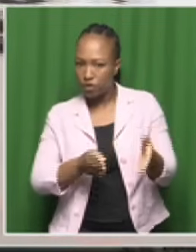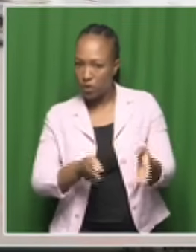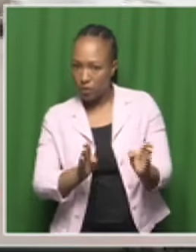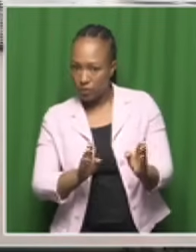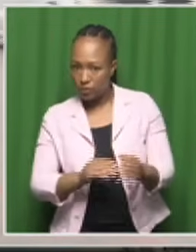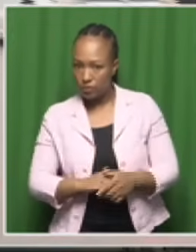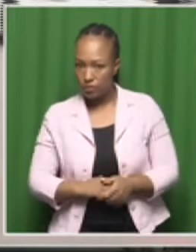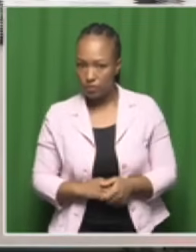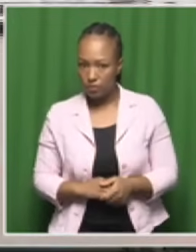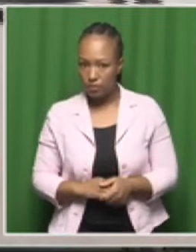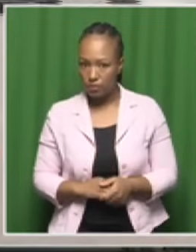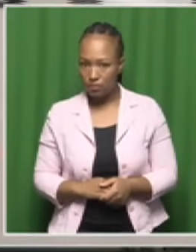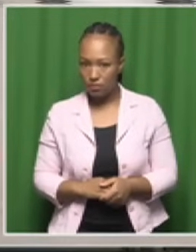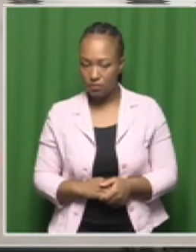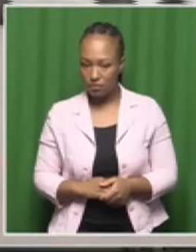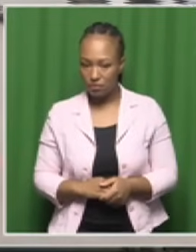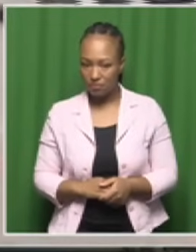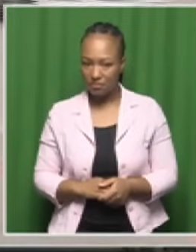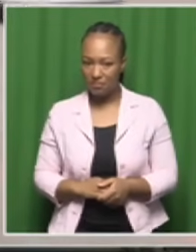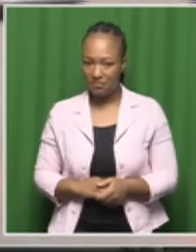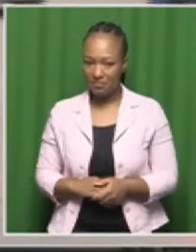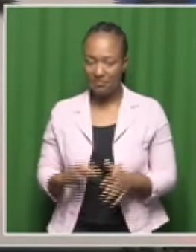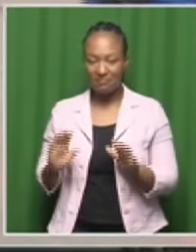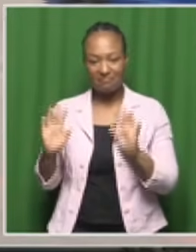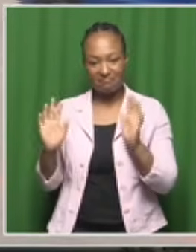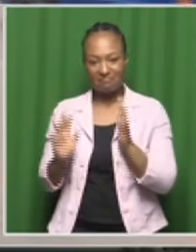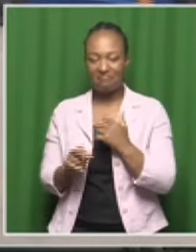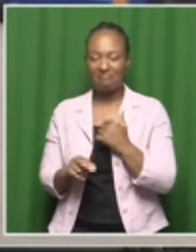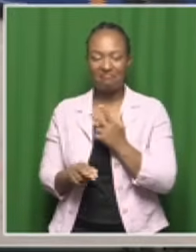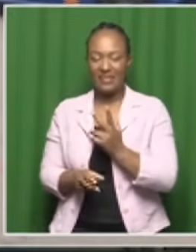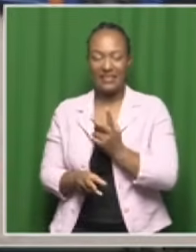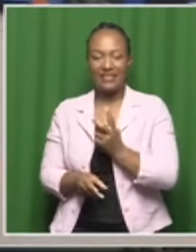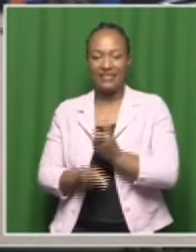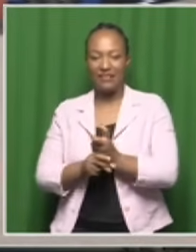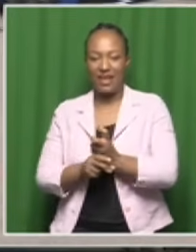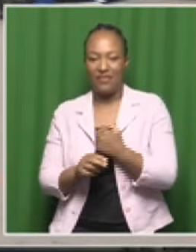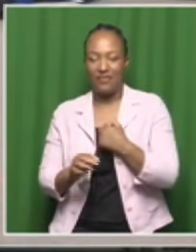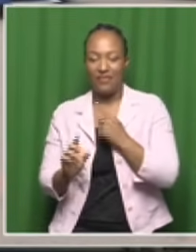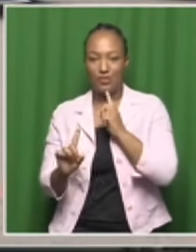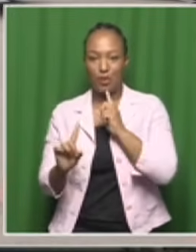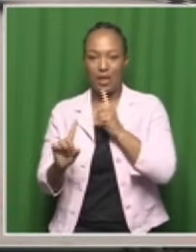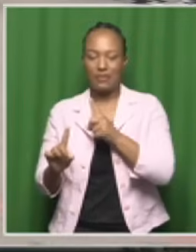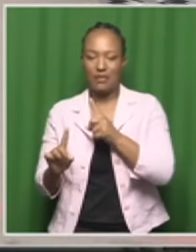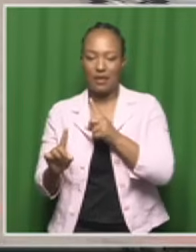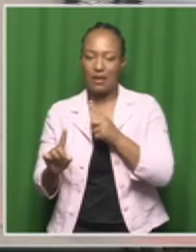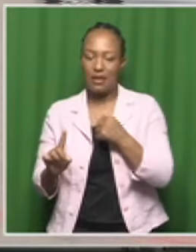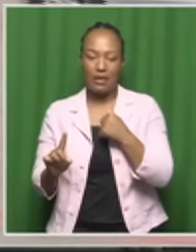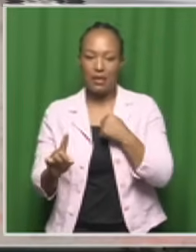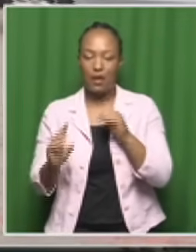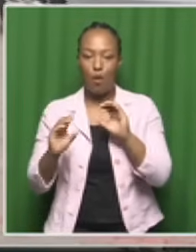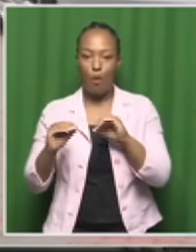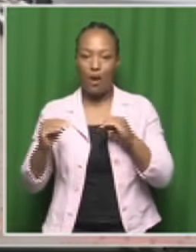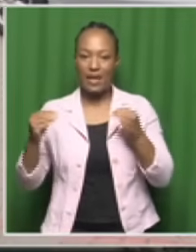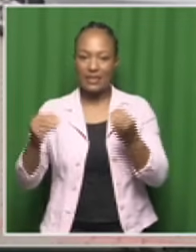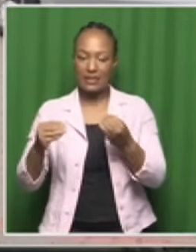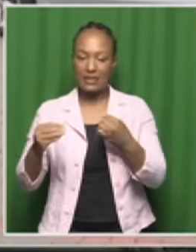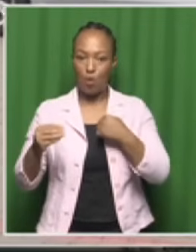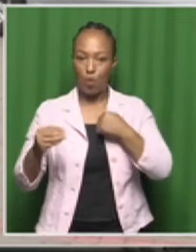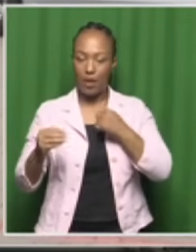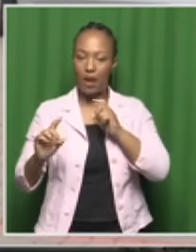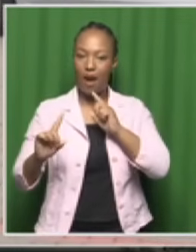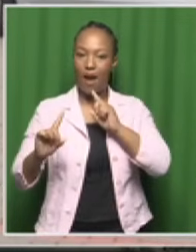Well, it's a difficult question for the Automobile Association to answer, and I don't think we are the right organization to be able to answer that as